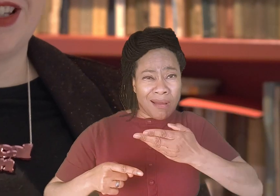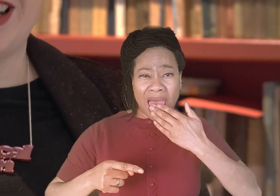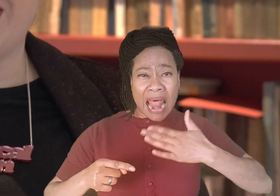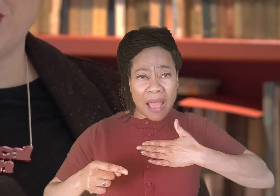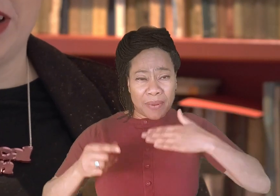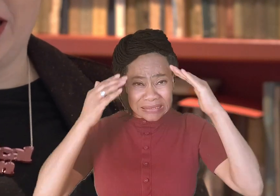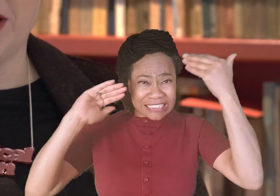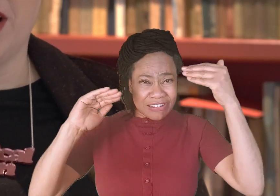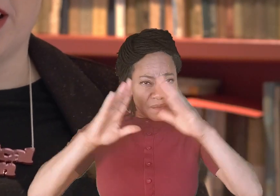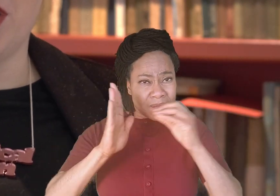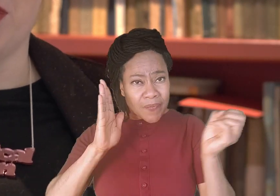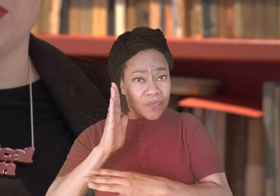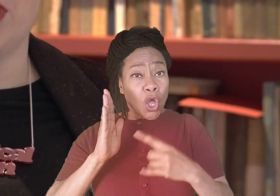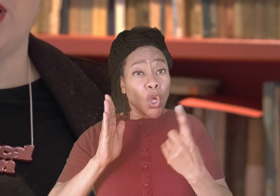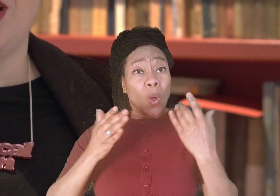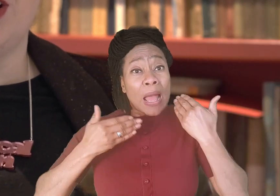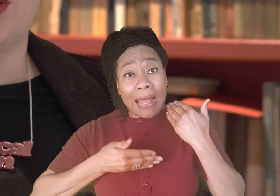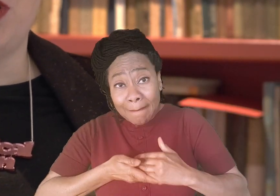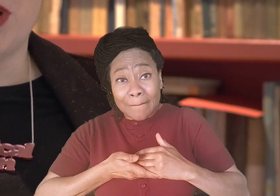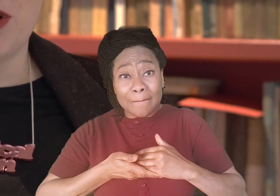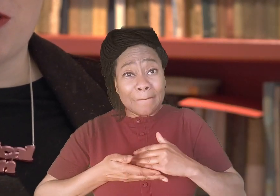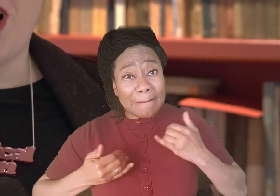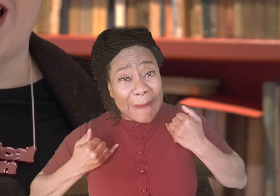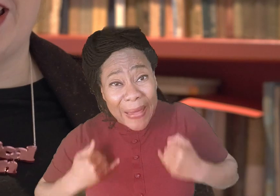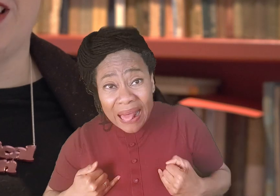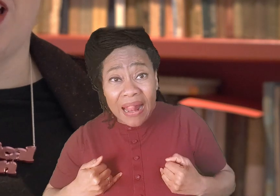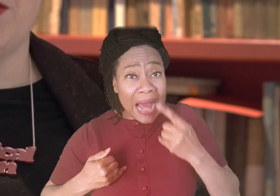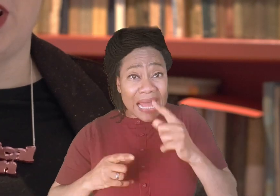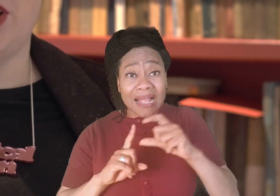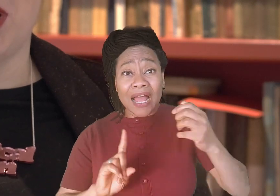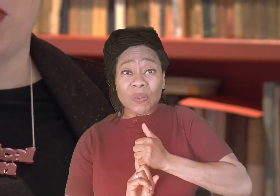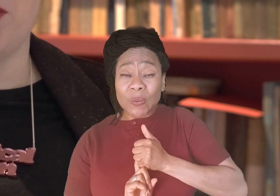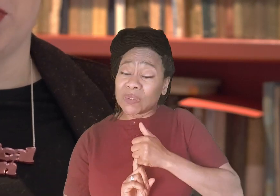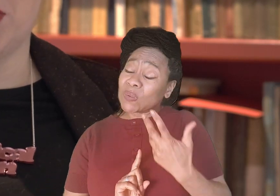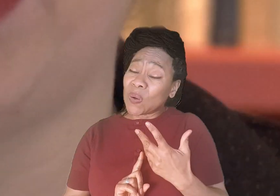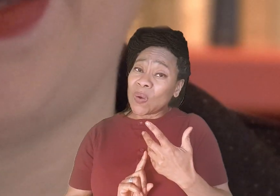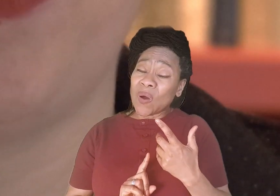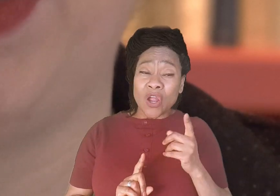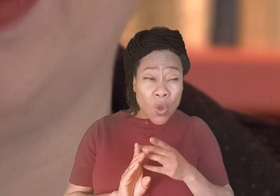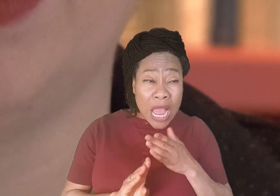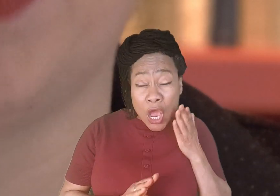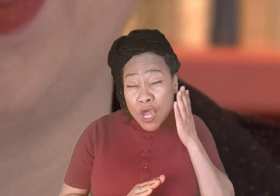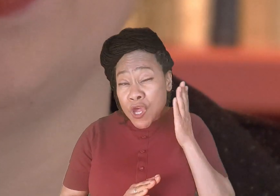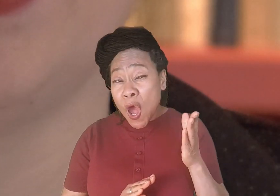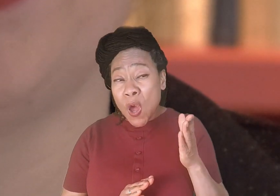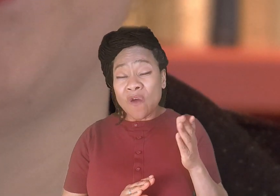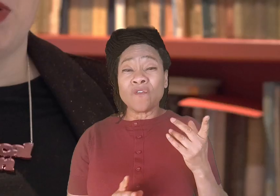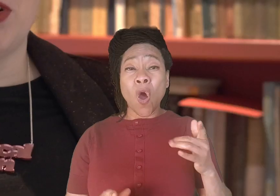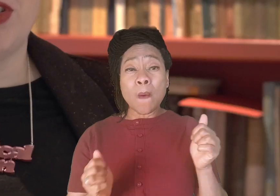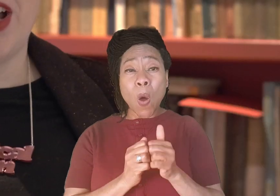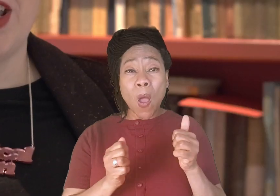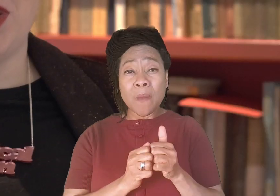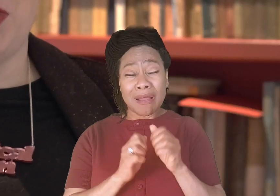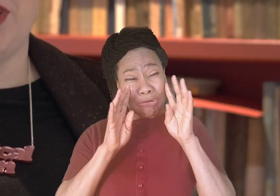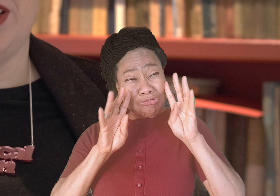illnesses can actually get diagnosed. So you can cry in life-changing appointments without being dismissed.